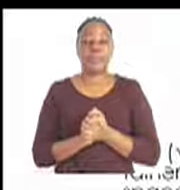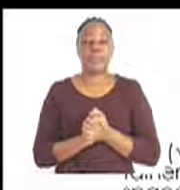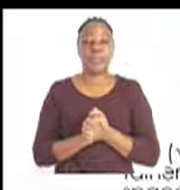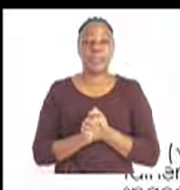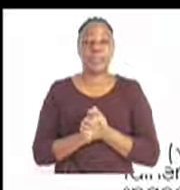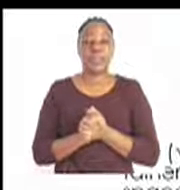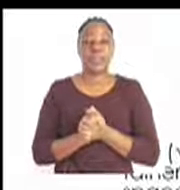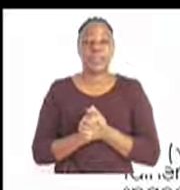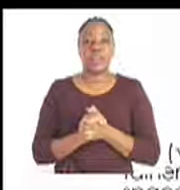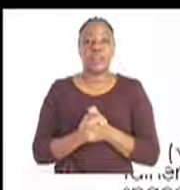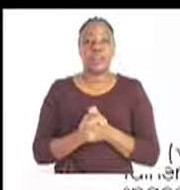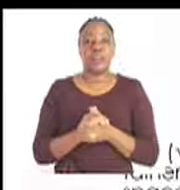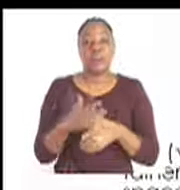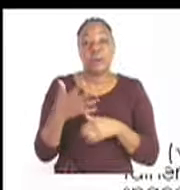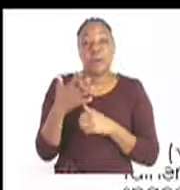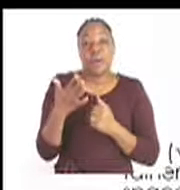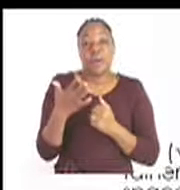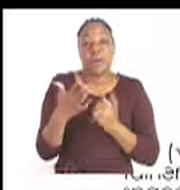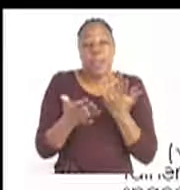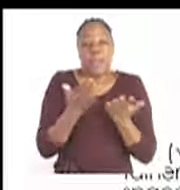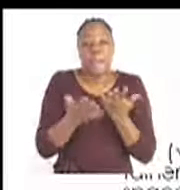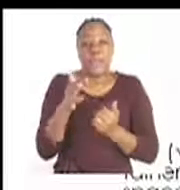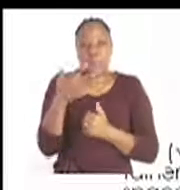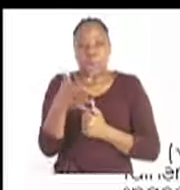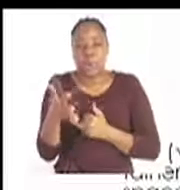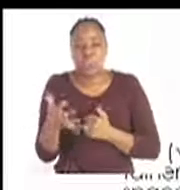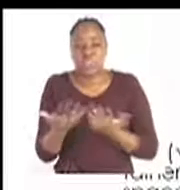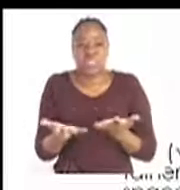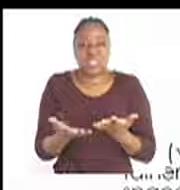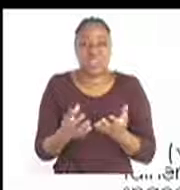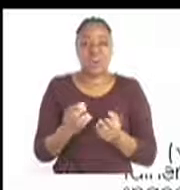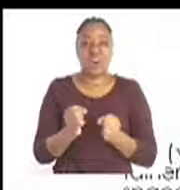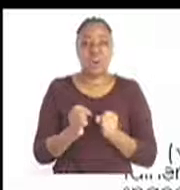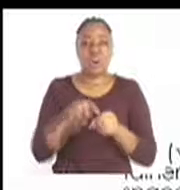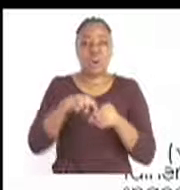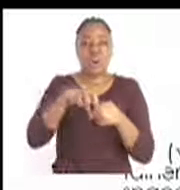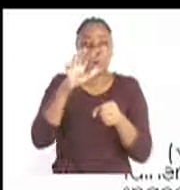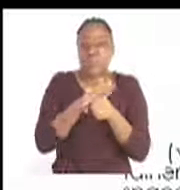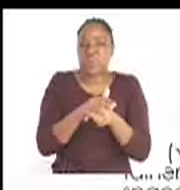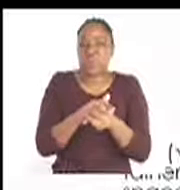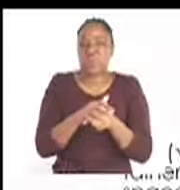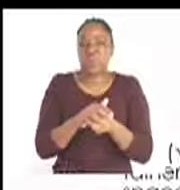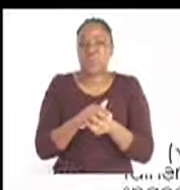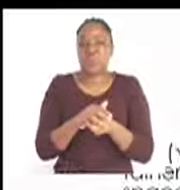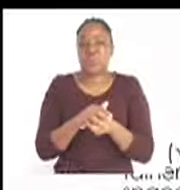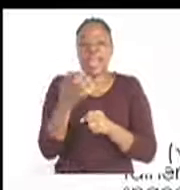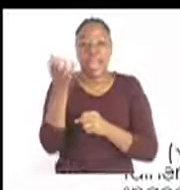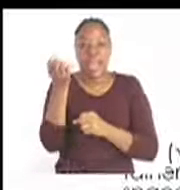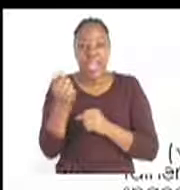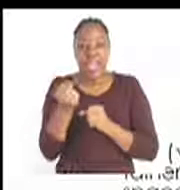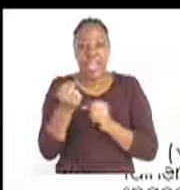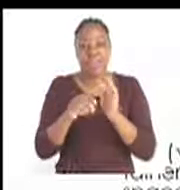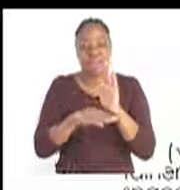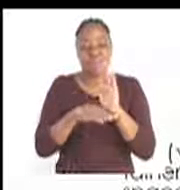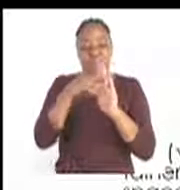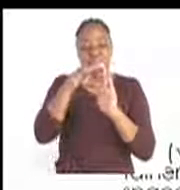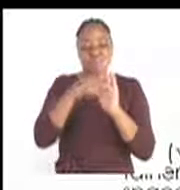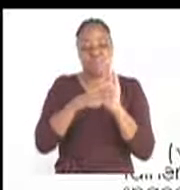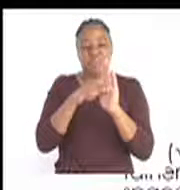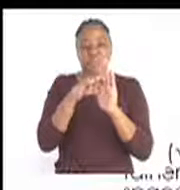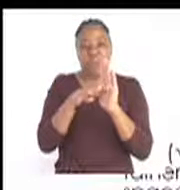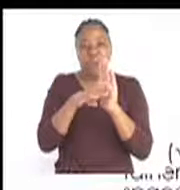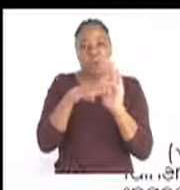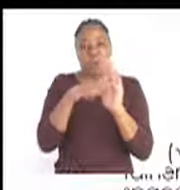it can be a liquid like coffee or water or drink. How much can that container or